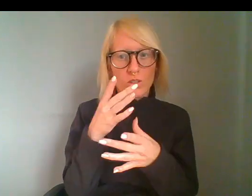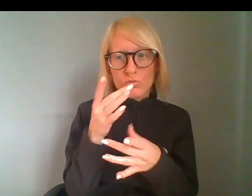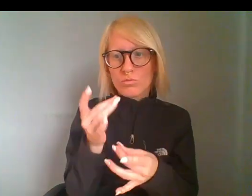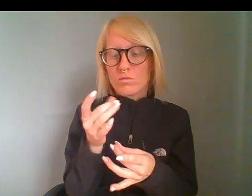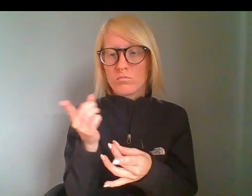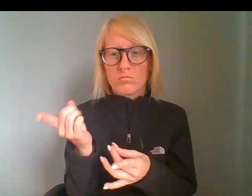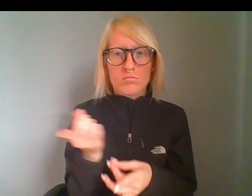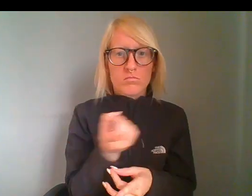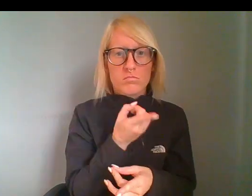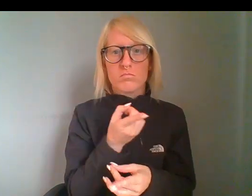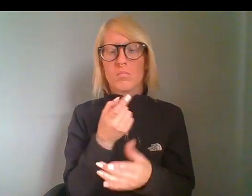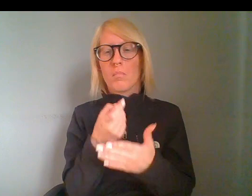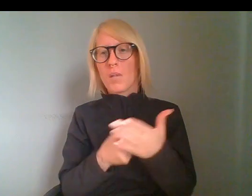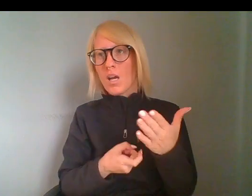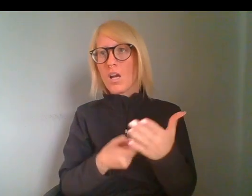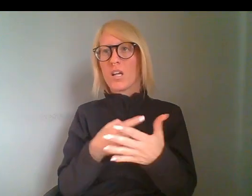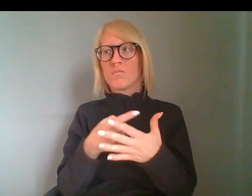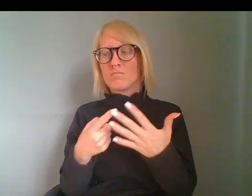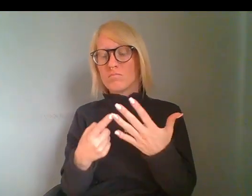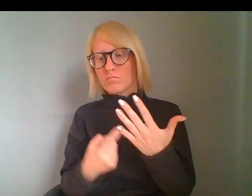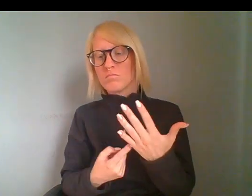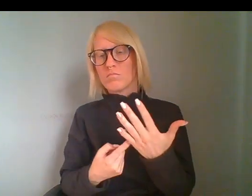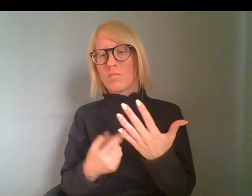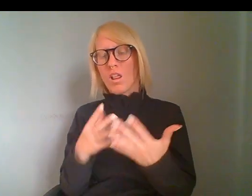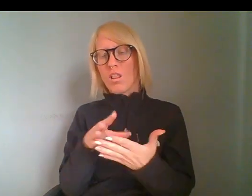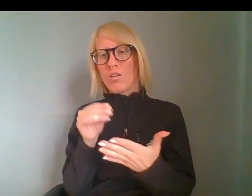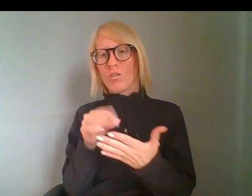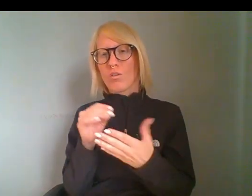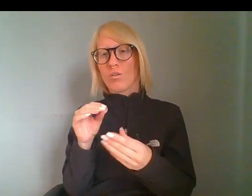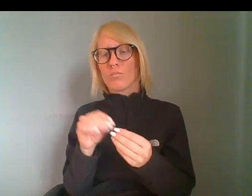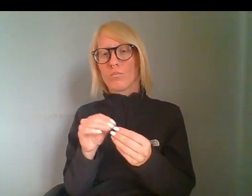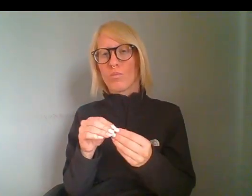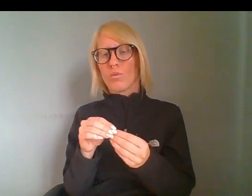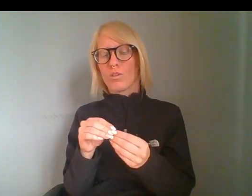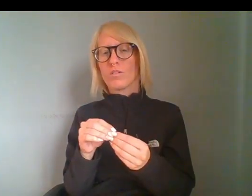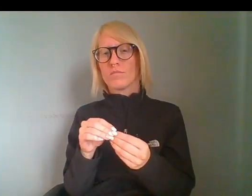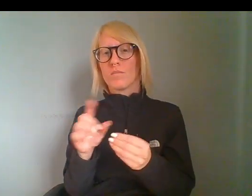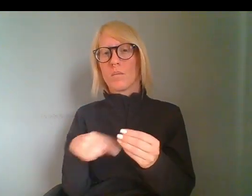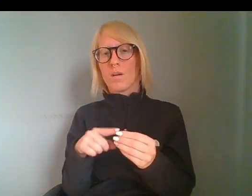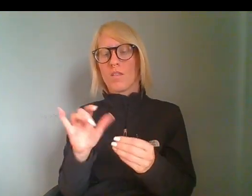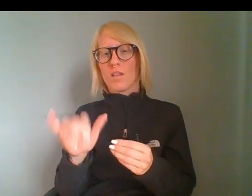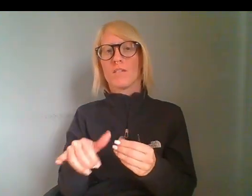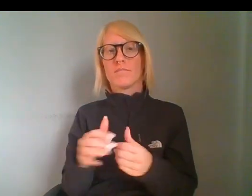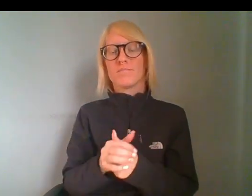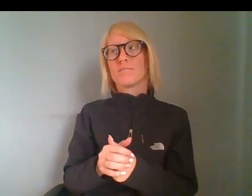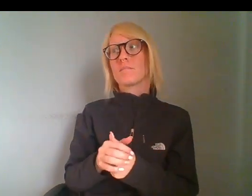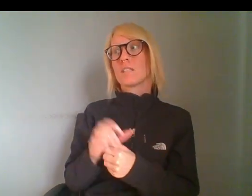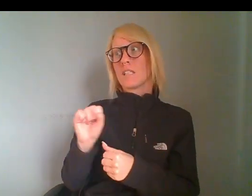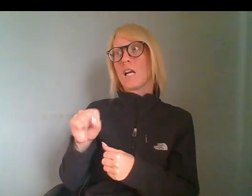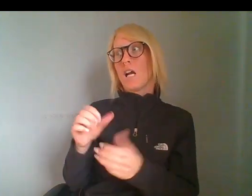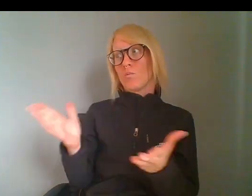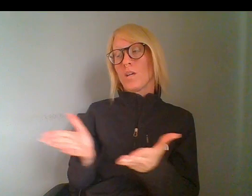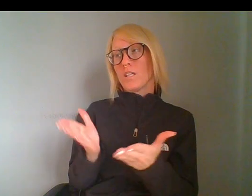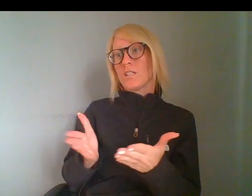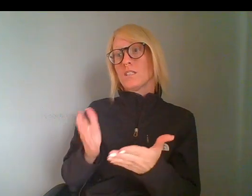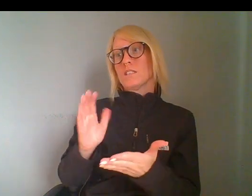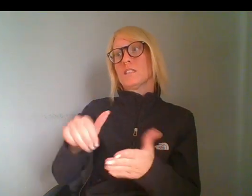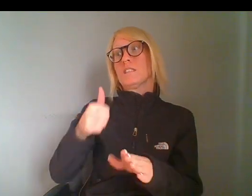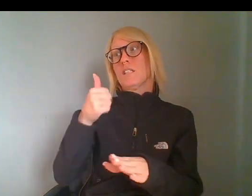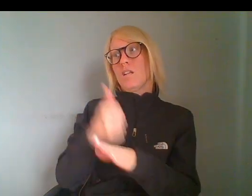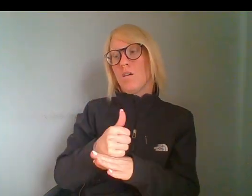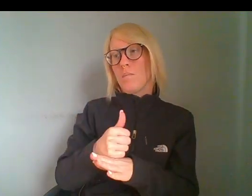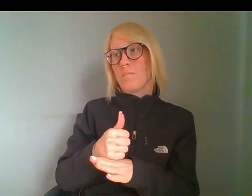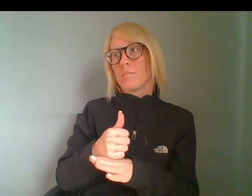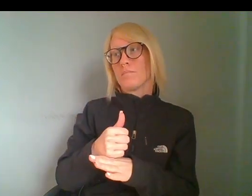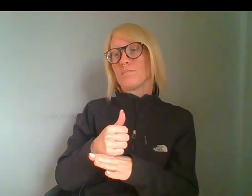know, I'd like to learn more about it. Yeah, well, it's definitely a great recommendation to set your max per day, so you don't get a real surprise bill at the end of